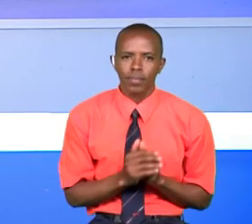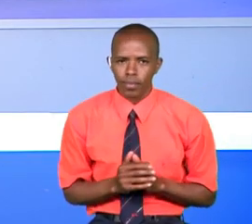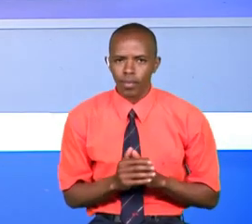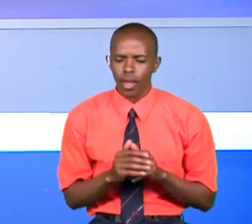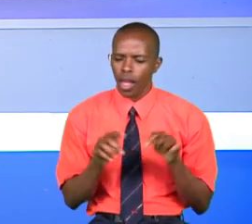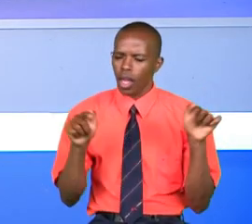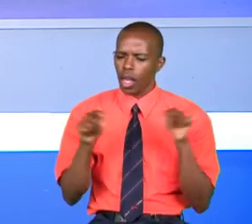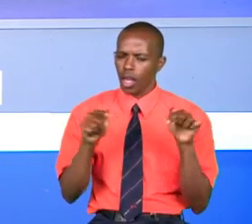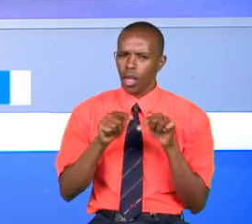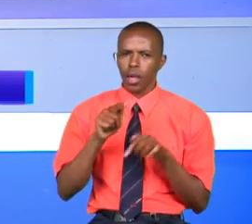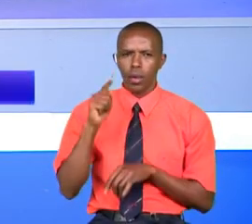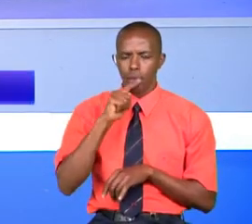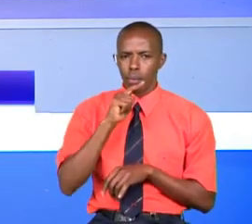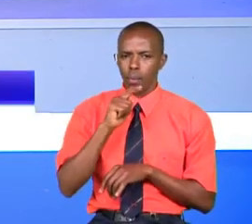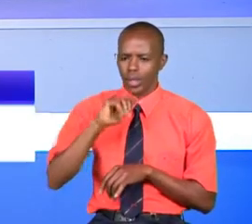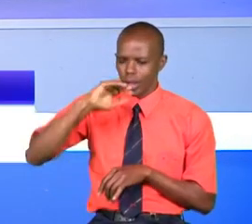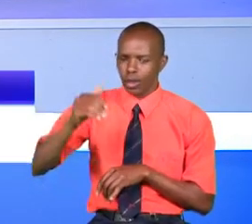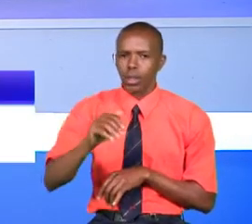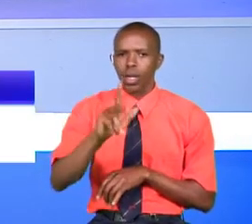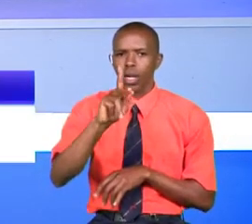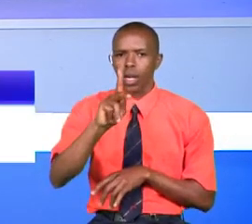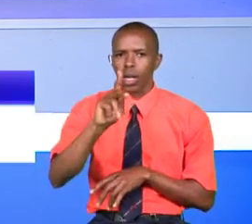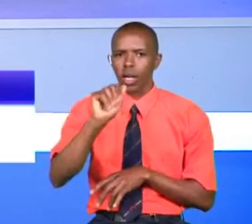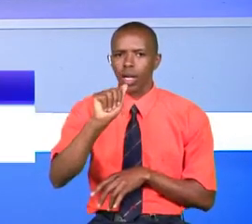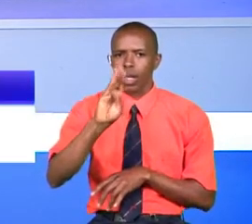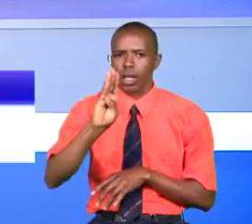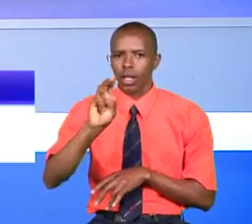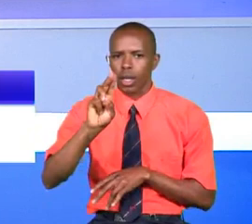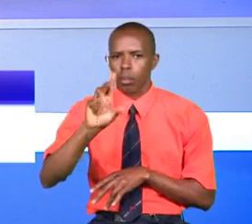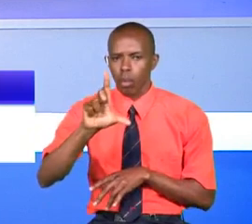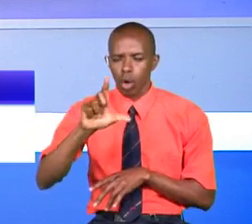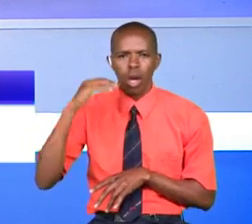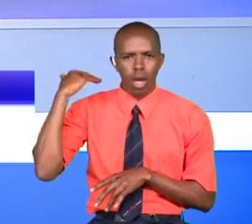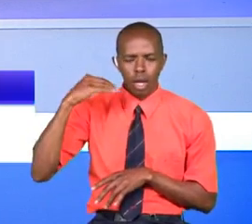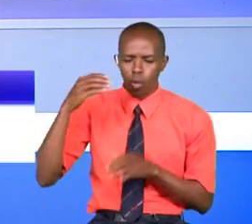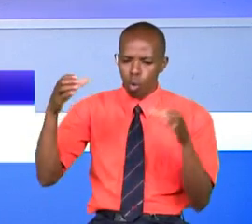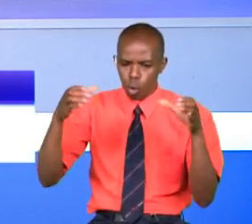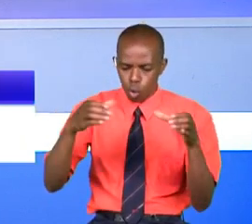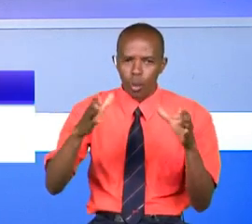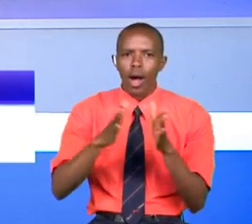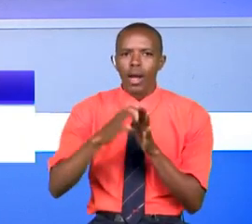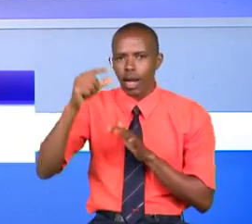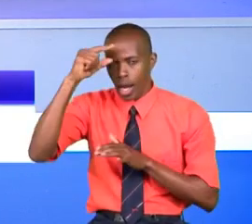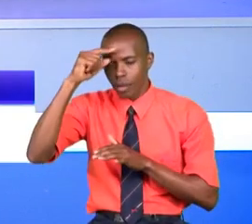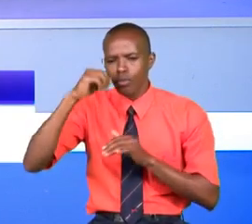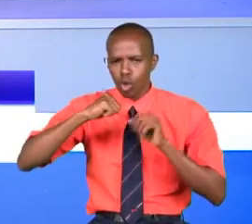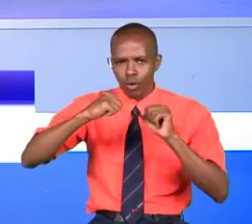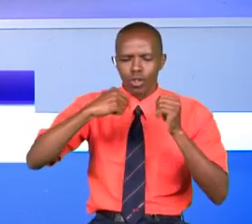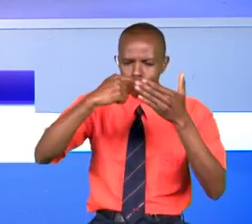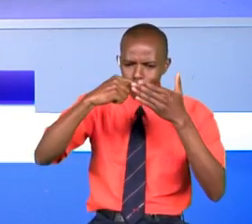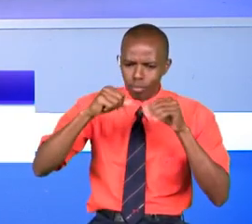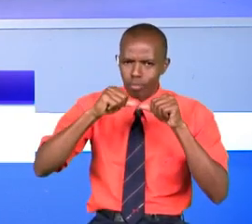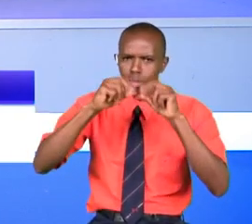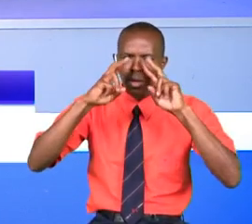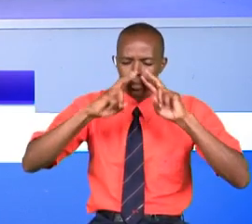Tension is high in Kabul, the capital of Afghanistan, as the Taliban and Afghanistan government officials continue to negotiate for a